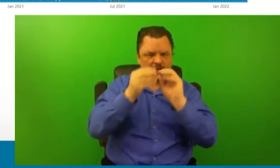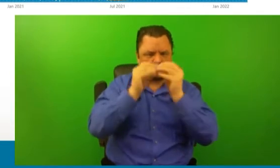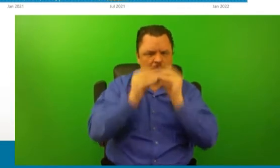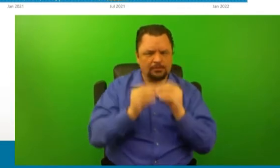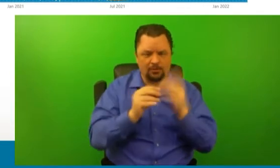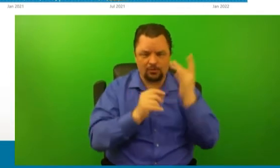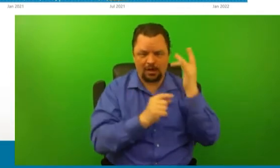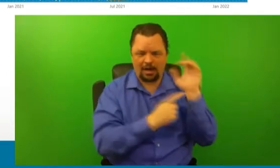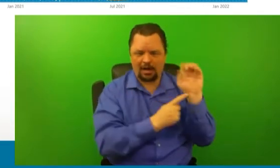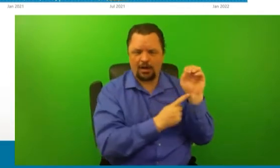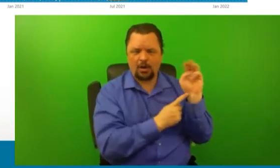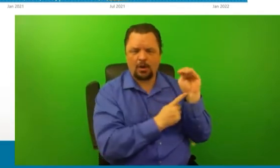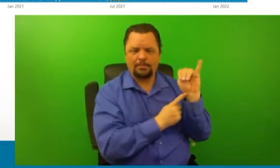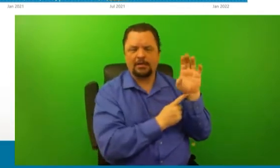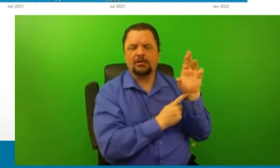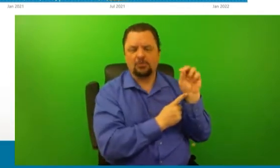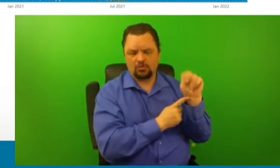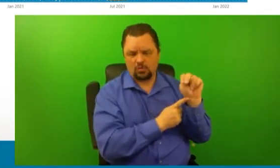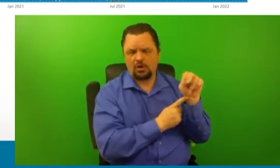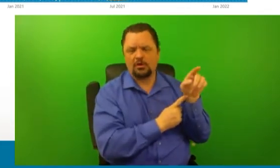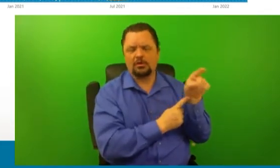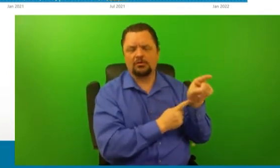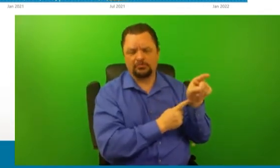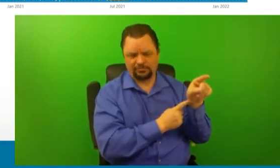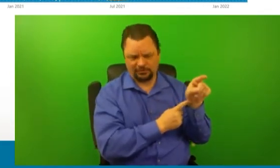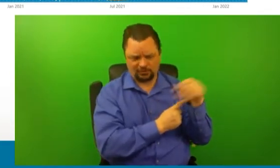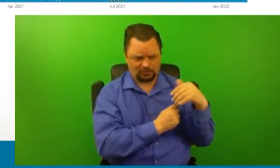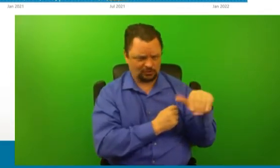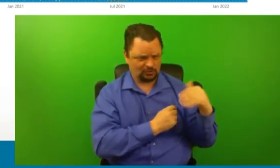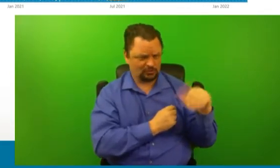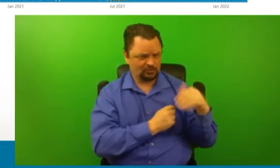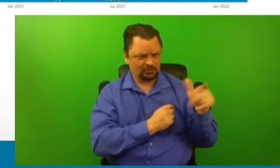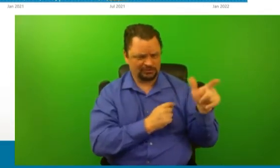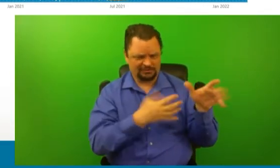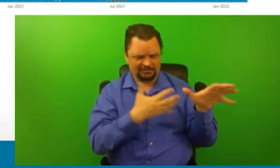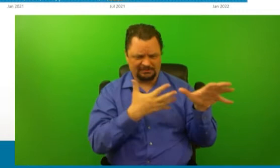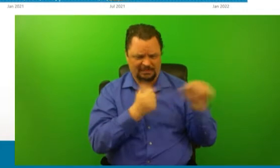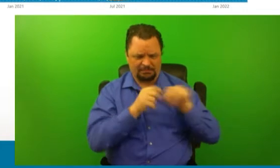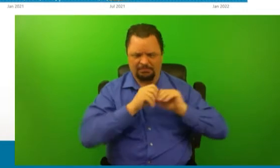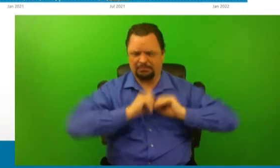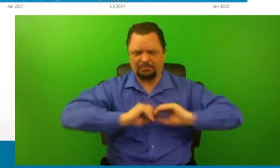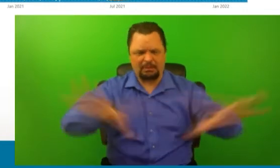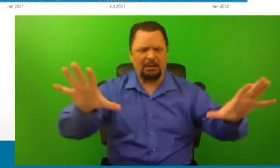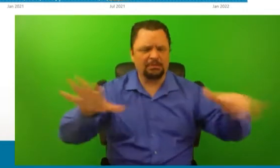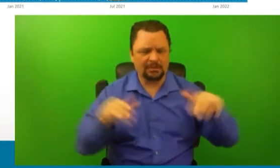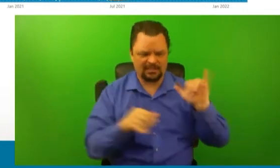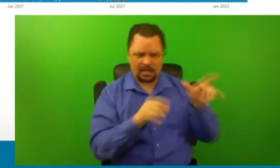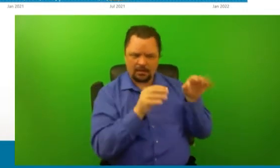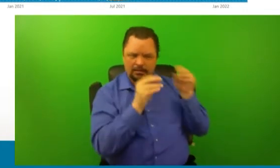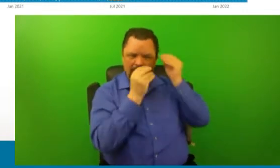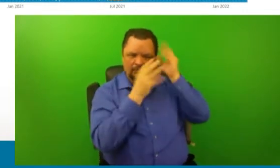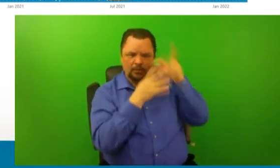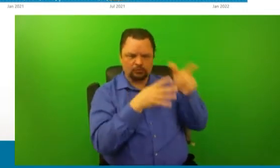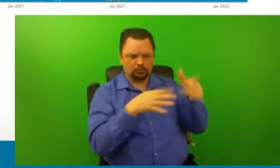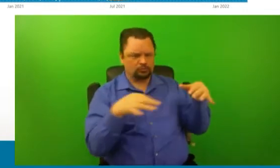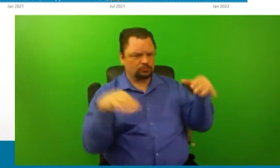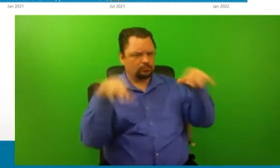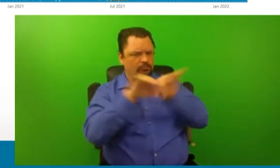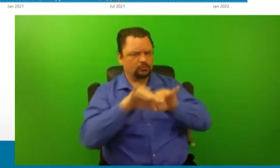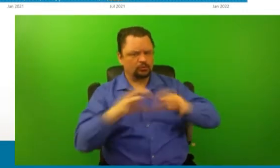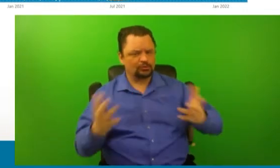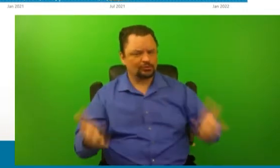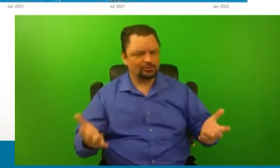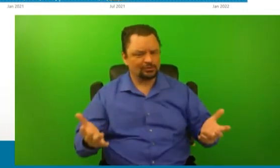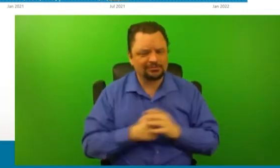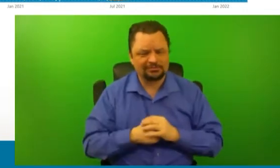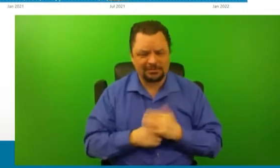is probably a more useful bit of information to give them initially. Right. My question is, what is it